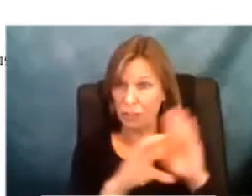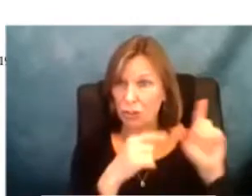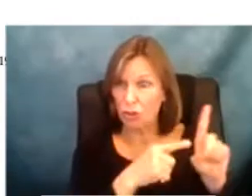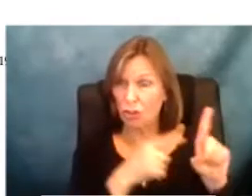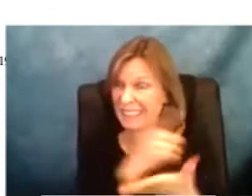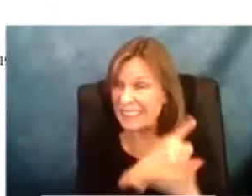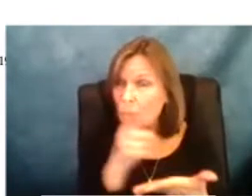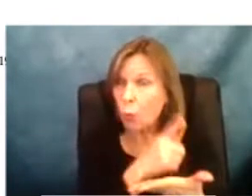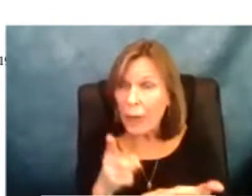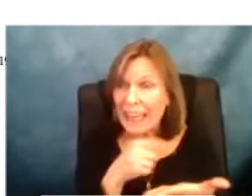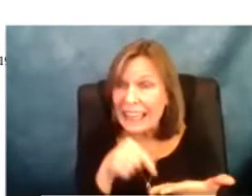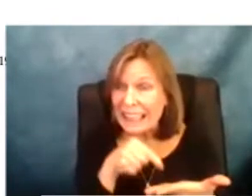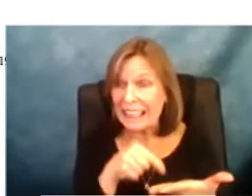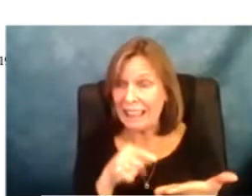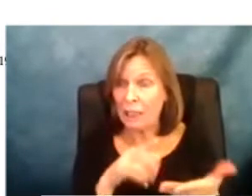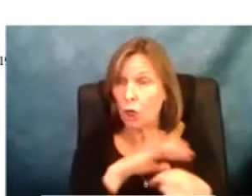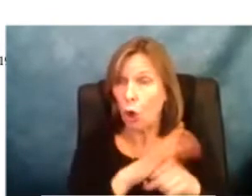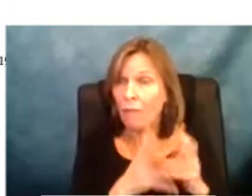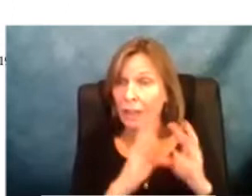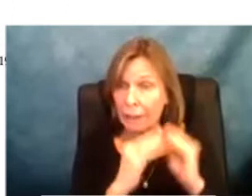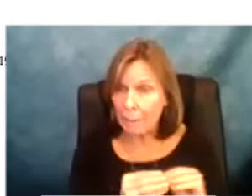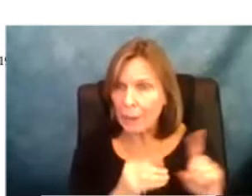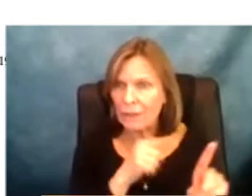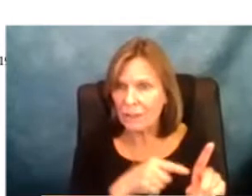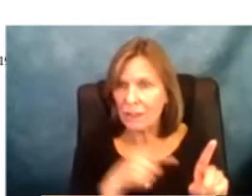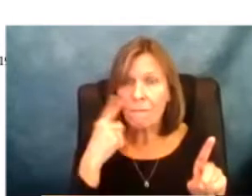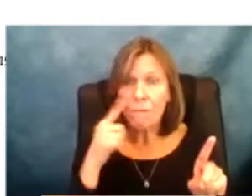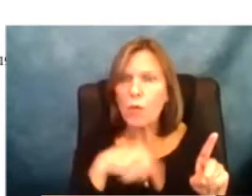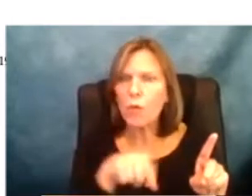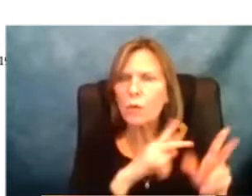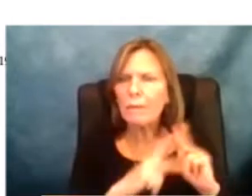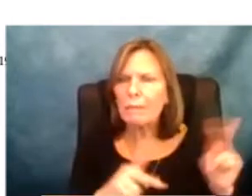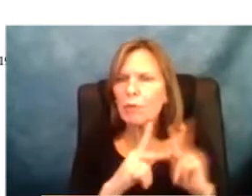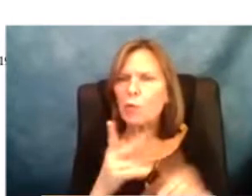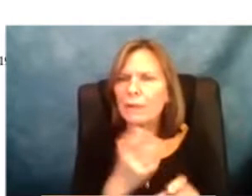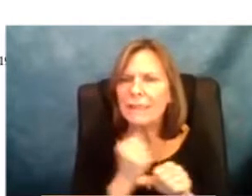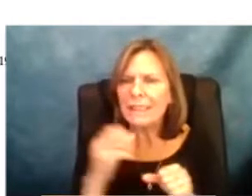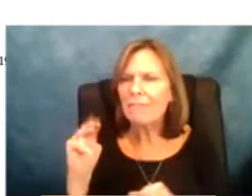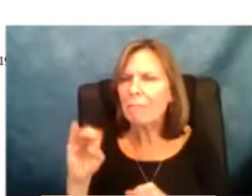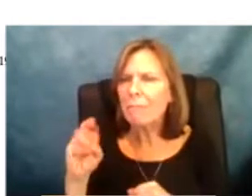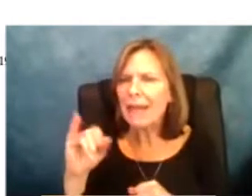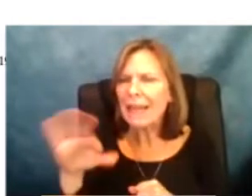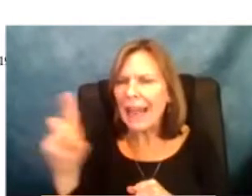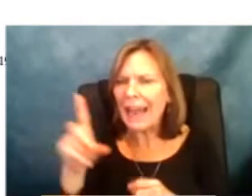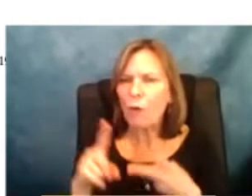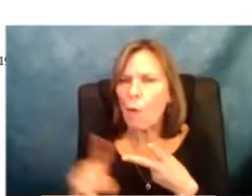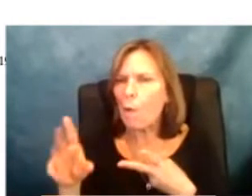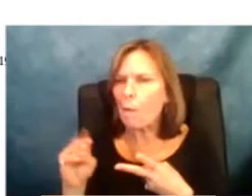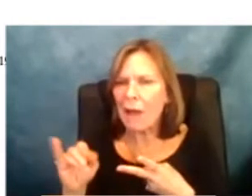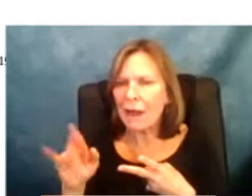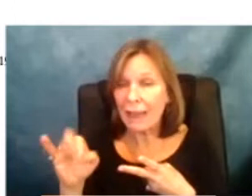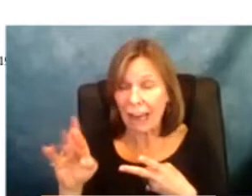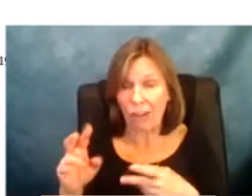COVID-19 cases in CMS, those Centers for Medicare and Medicaid Service Facilities, by county over a period of 10 weeks